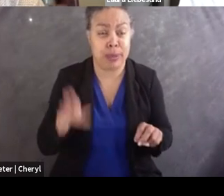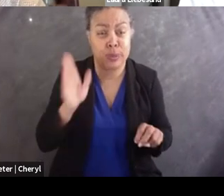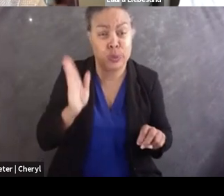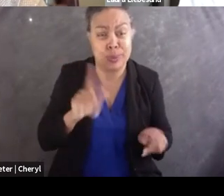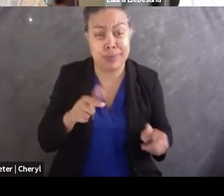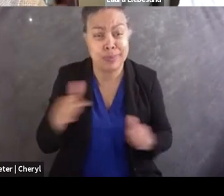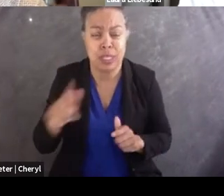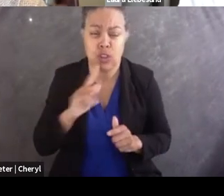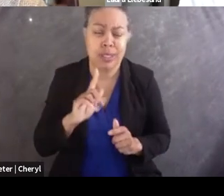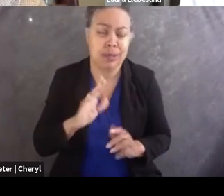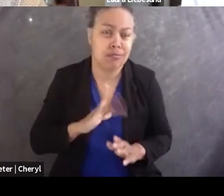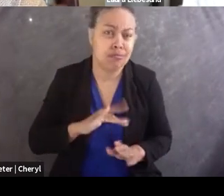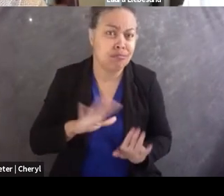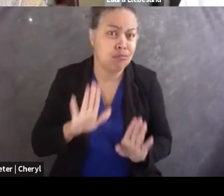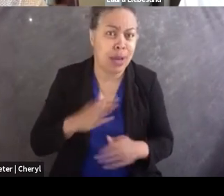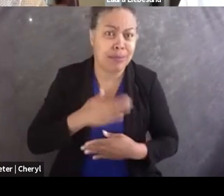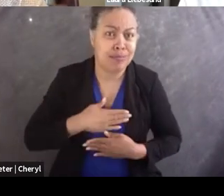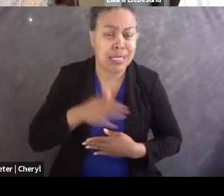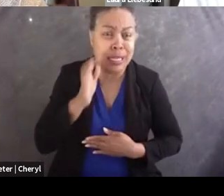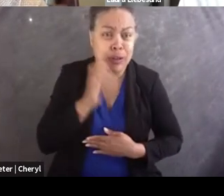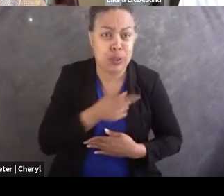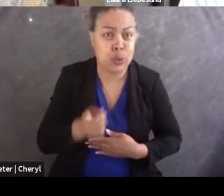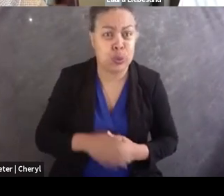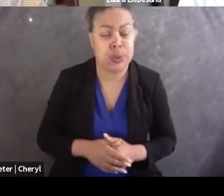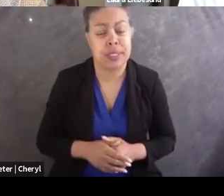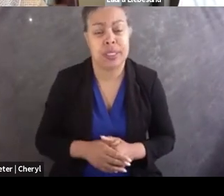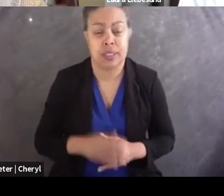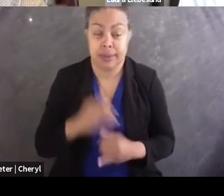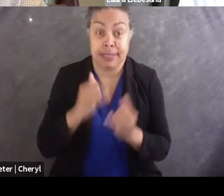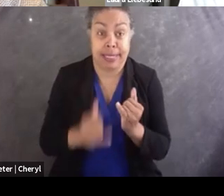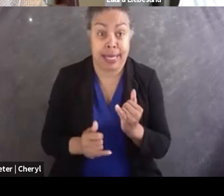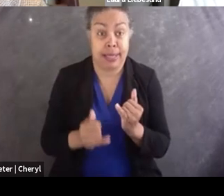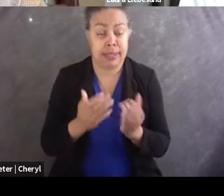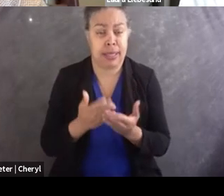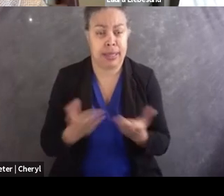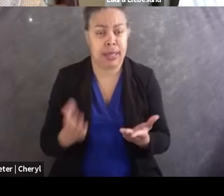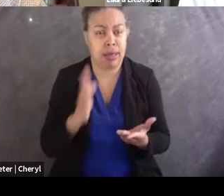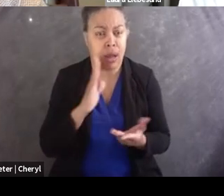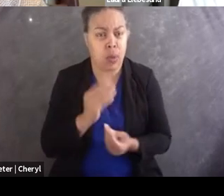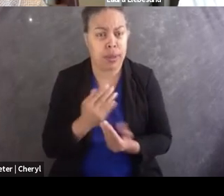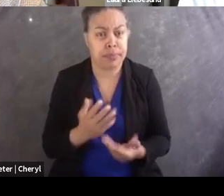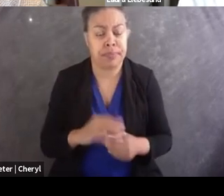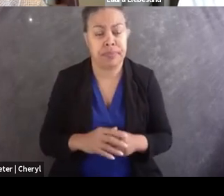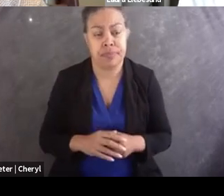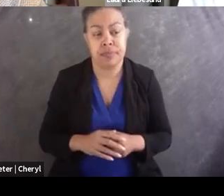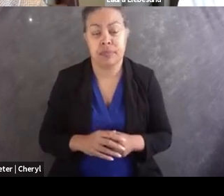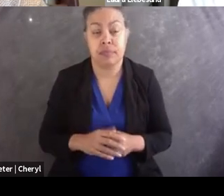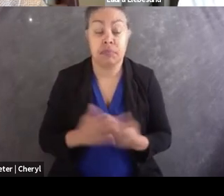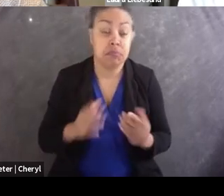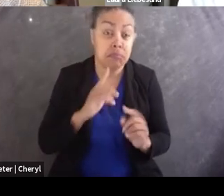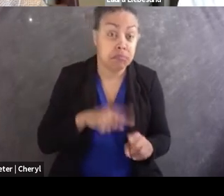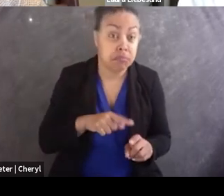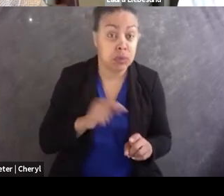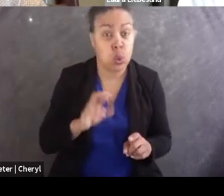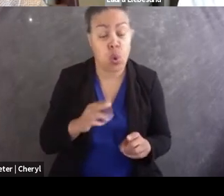to hear from you. I just wondered, you know, the last thing I, you know, would want to say is you can either respond to this question or you